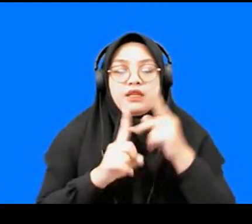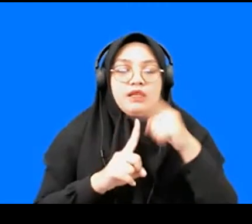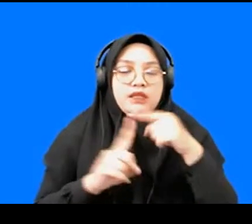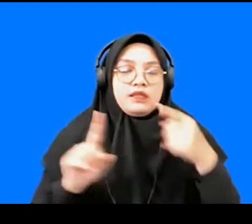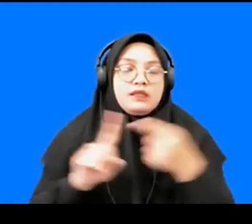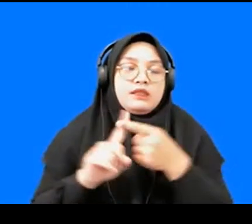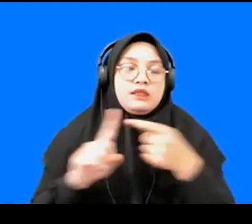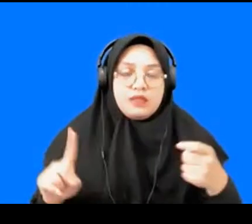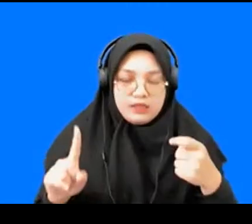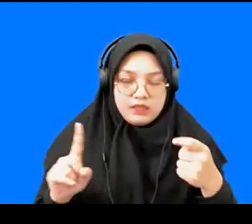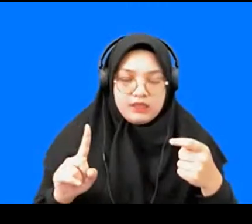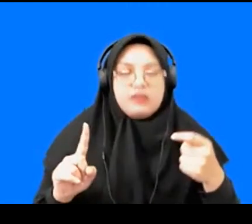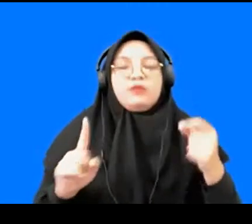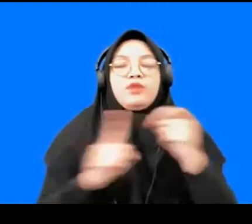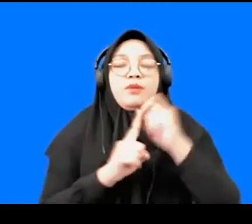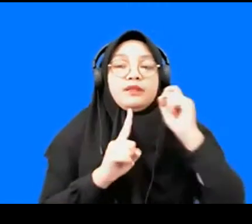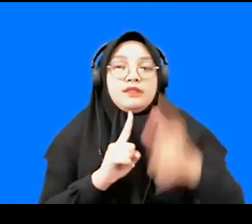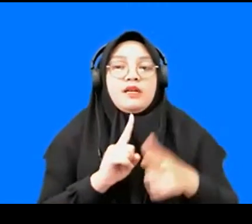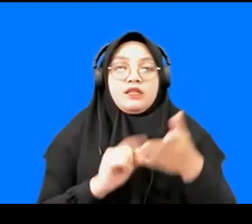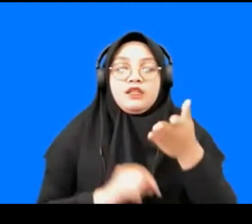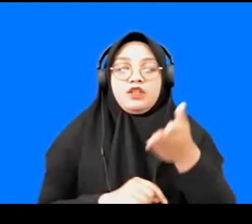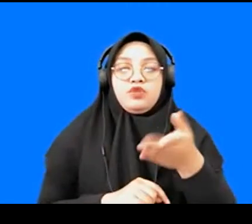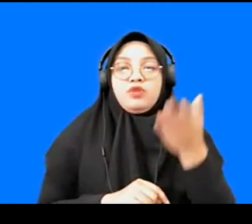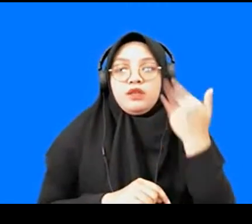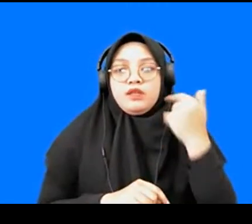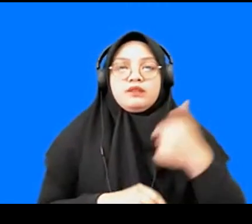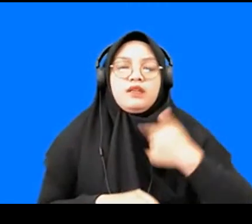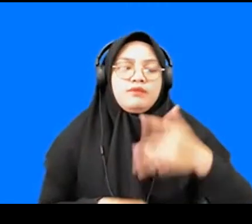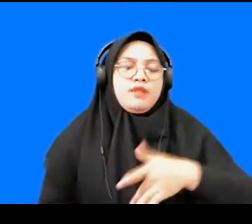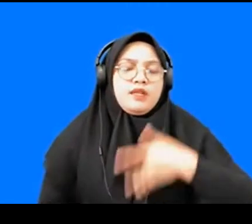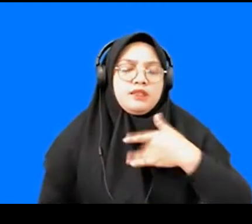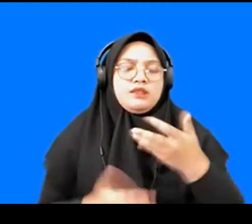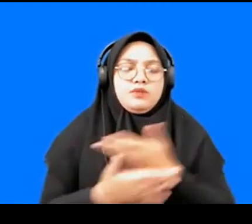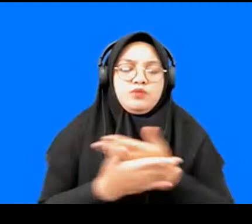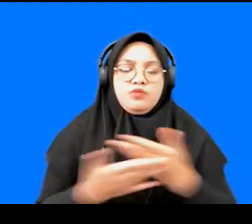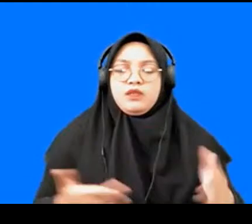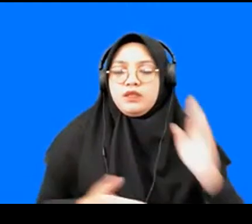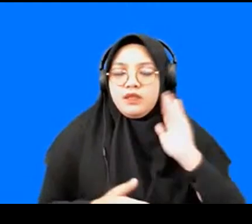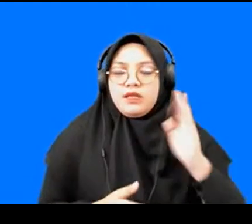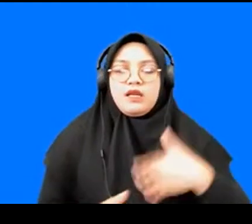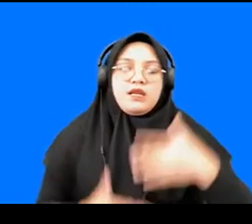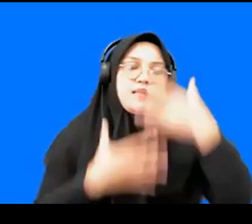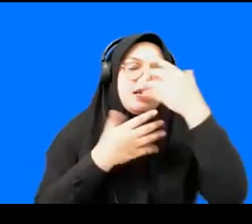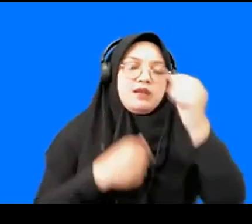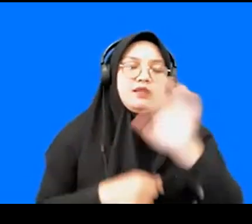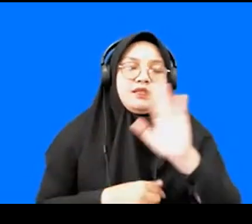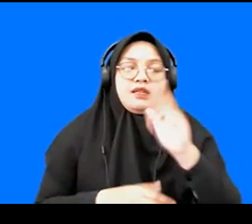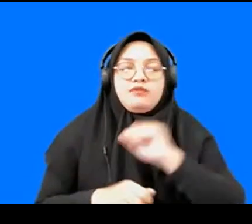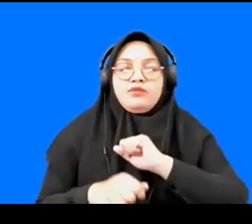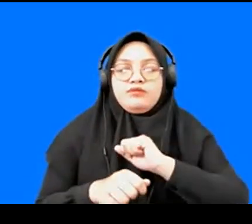in not to get too nervous. We have only two and another two questions